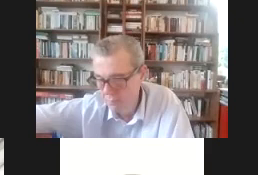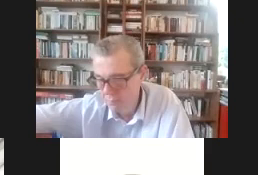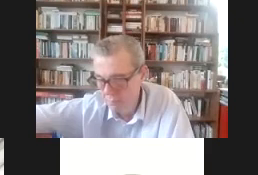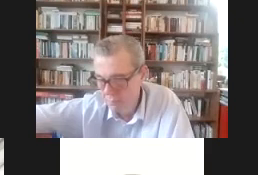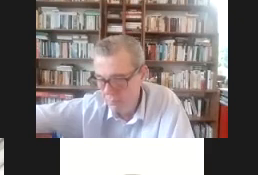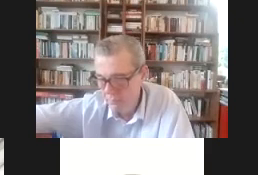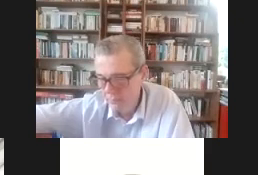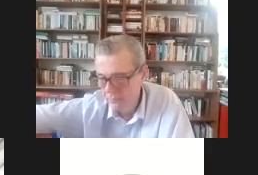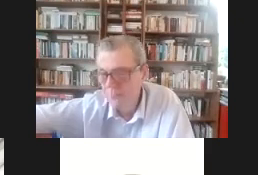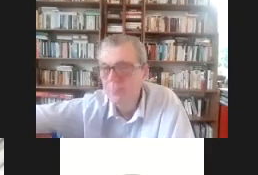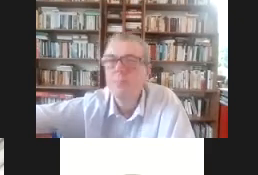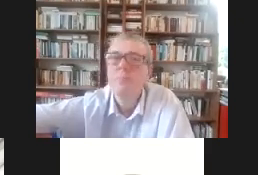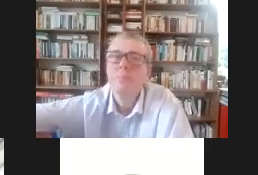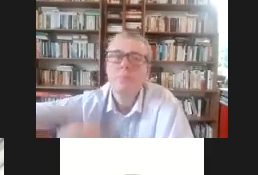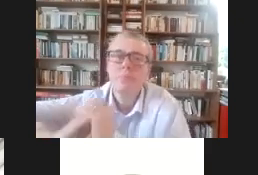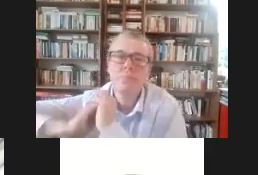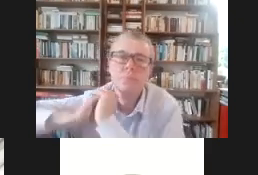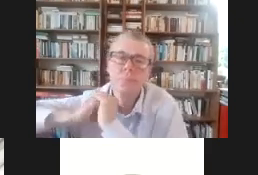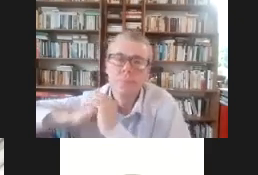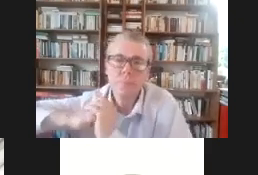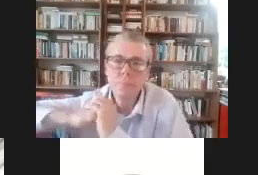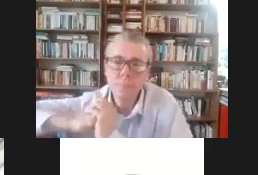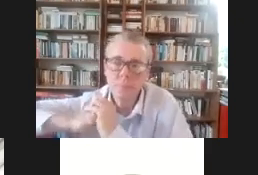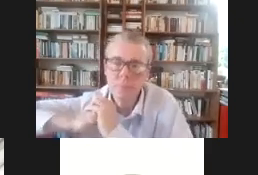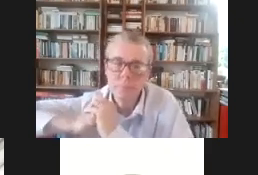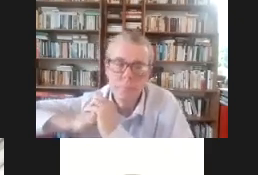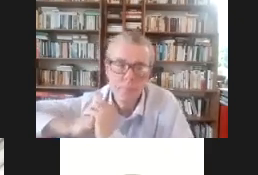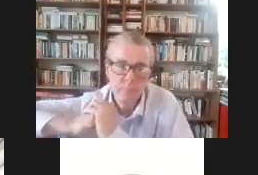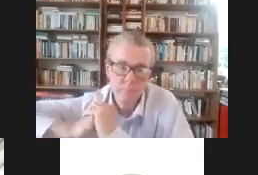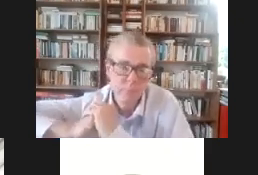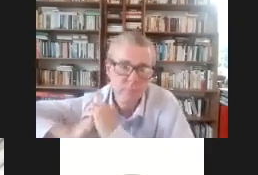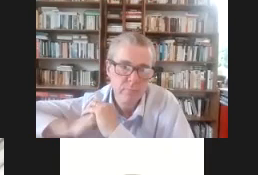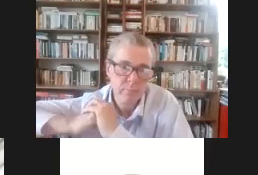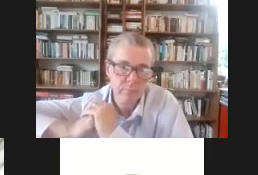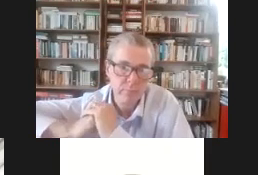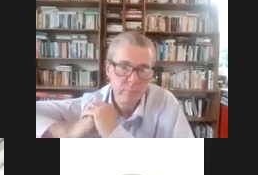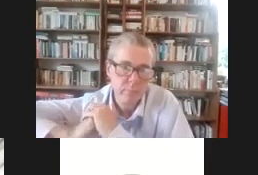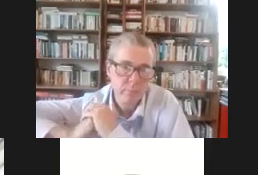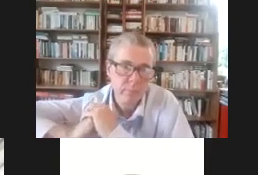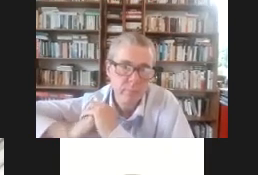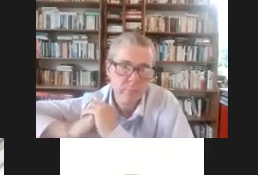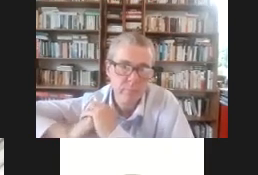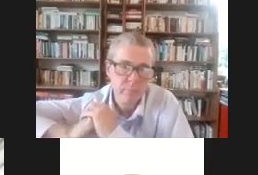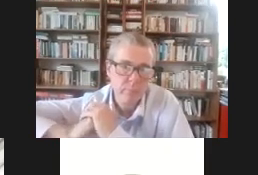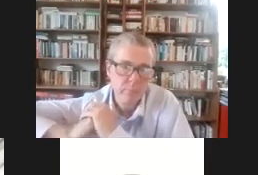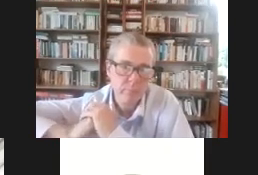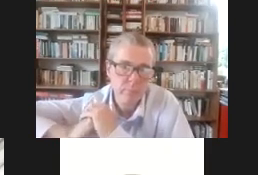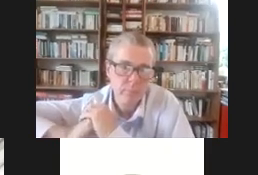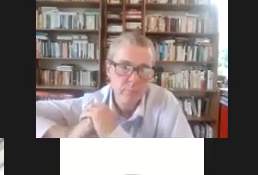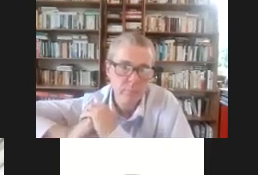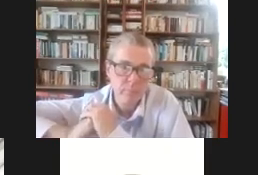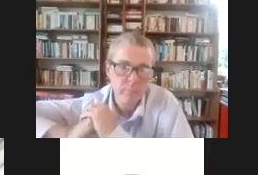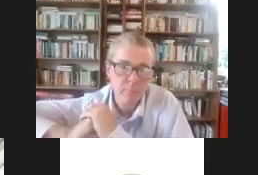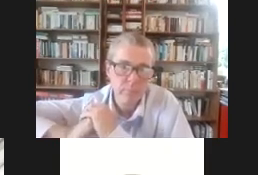a member of our union. So if somebody's found to be a member of an organization or